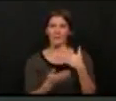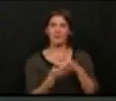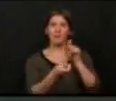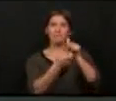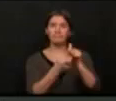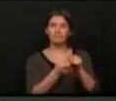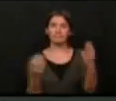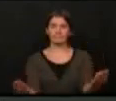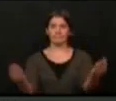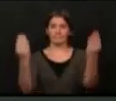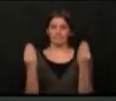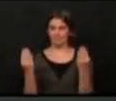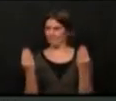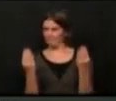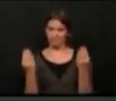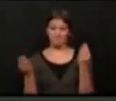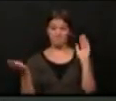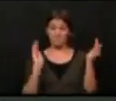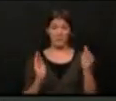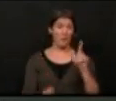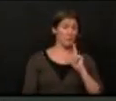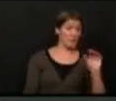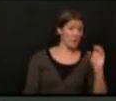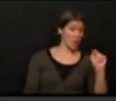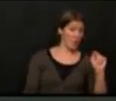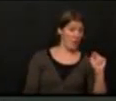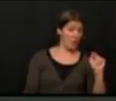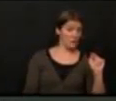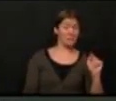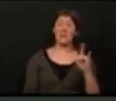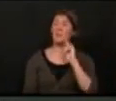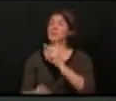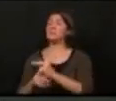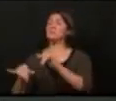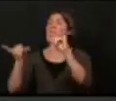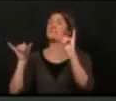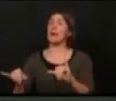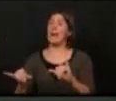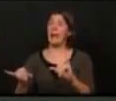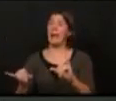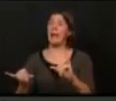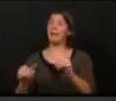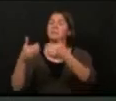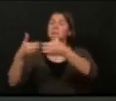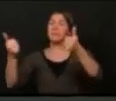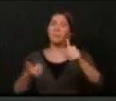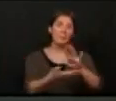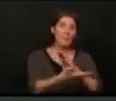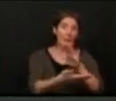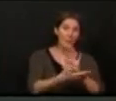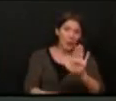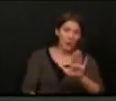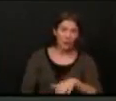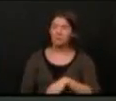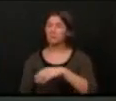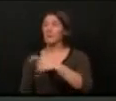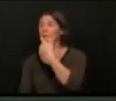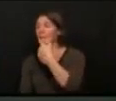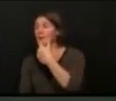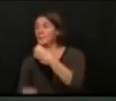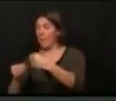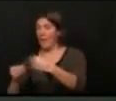bids, looking for real cost compared to the cost of retaining the current dual stream in the facility. So the choice is whether to